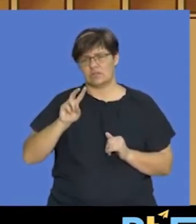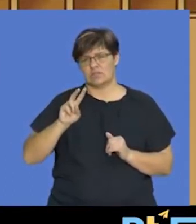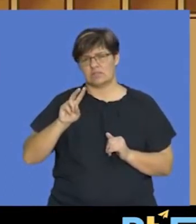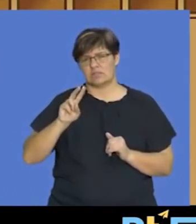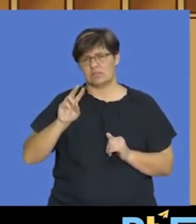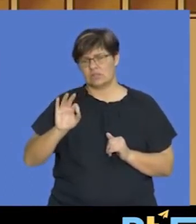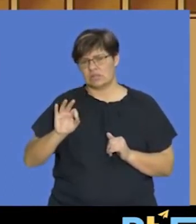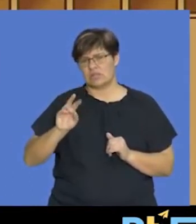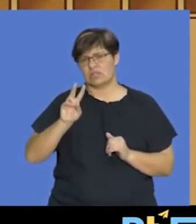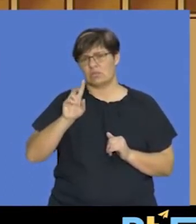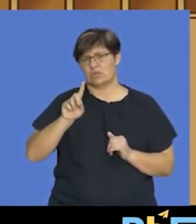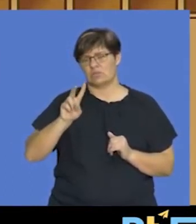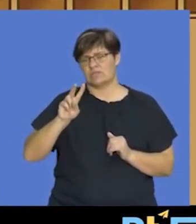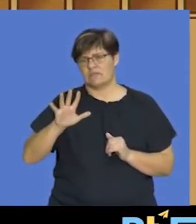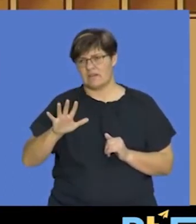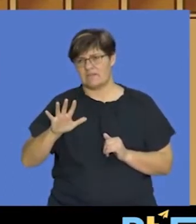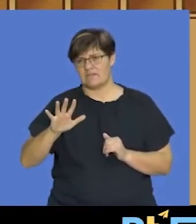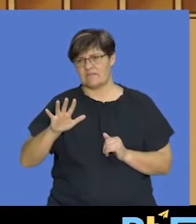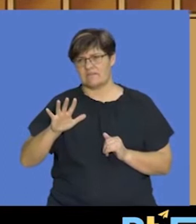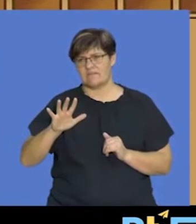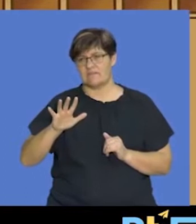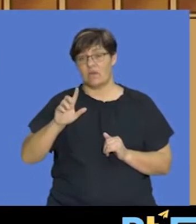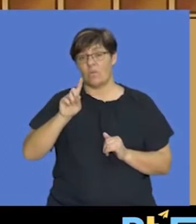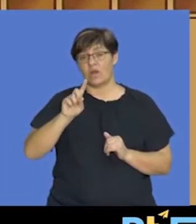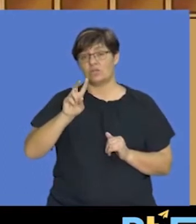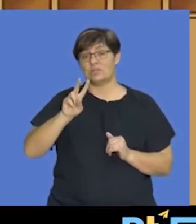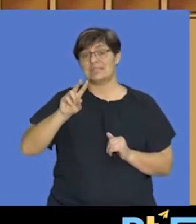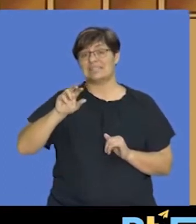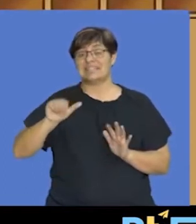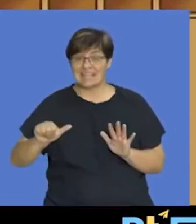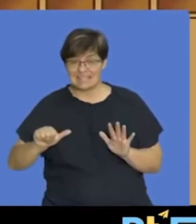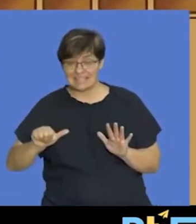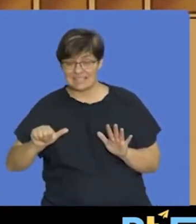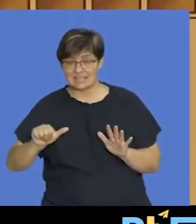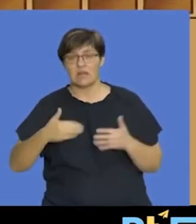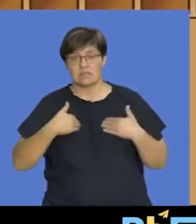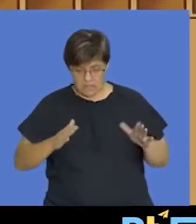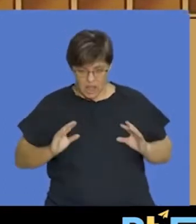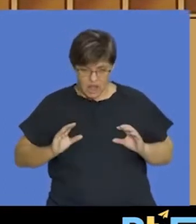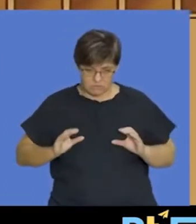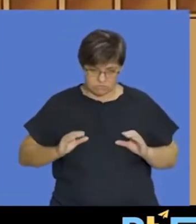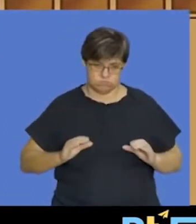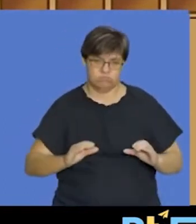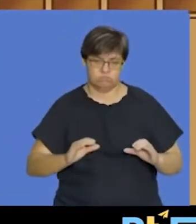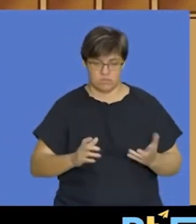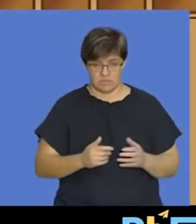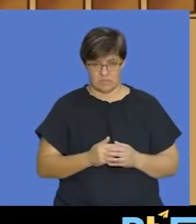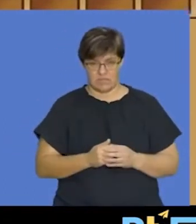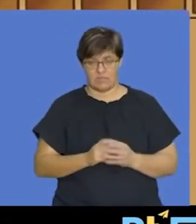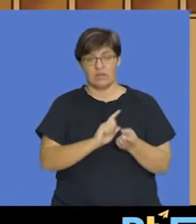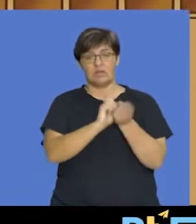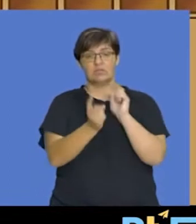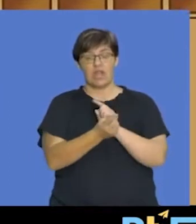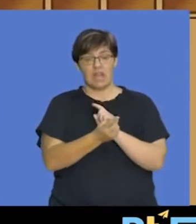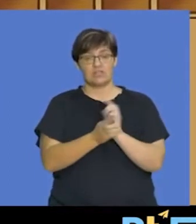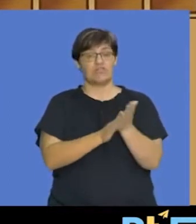24, 25. At 126, it starts moving. That